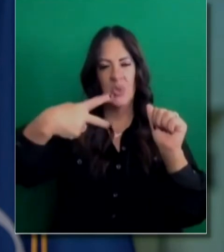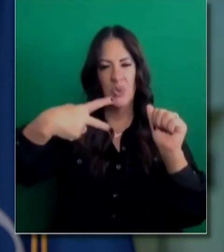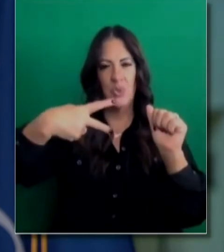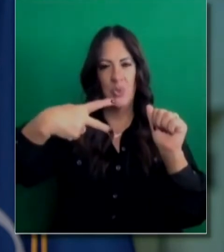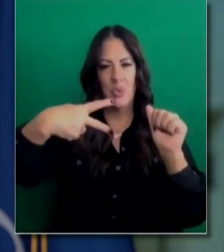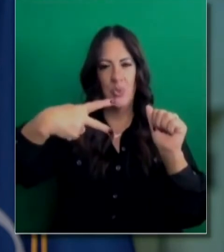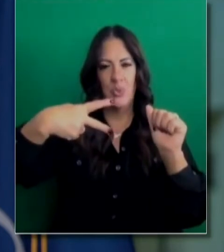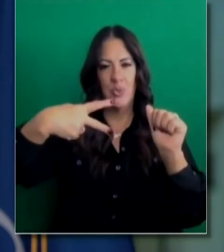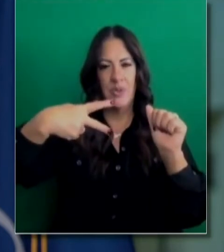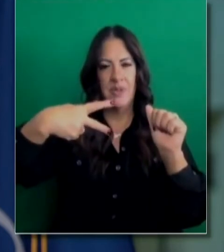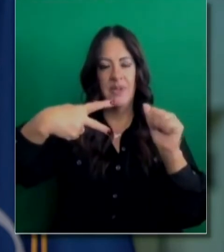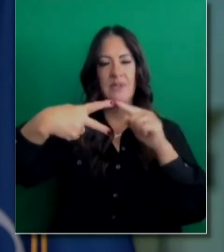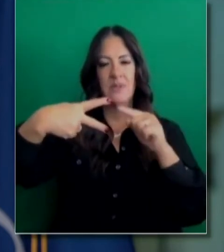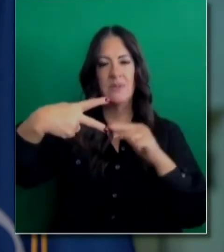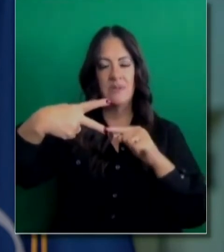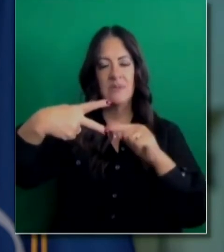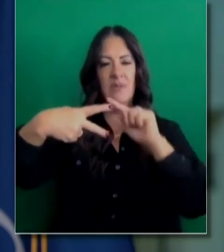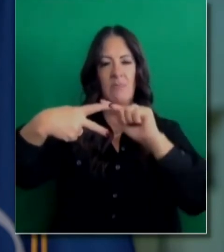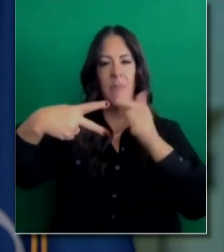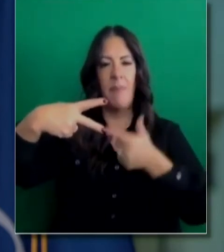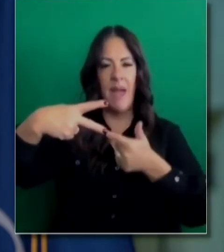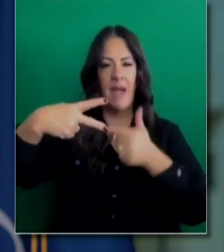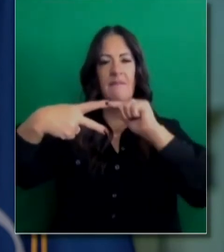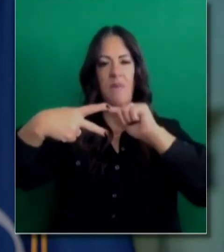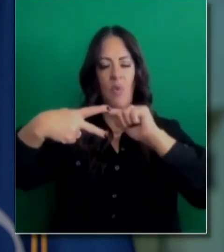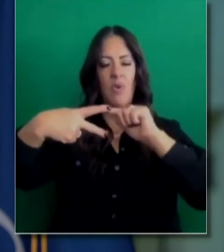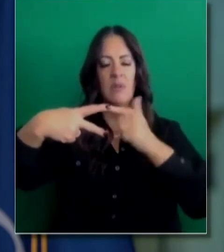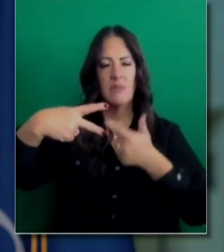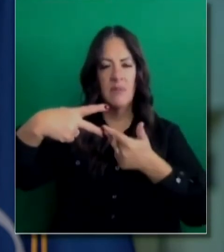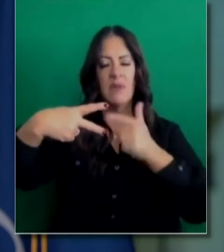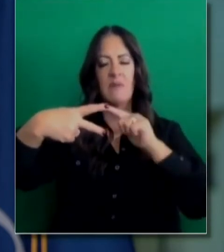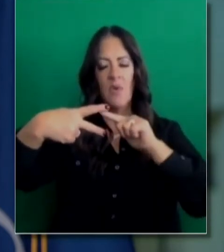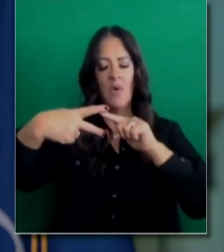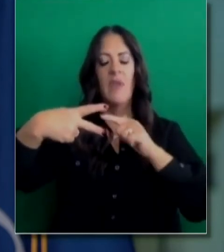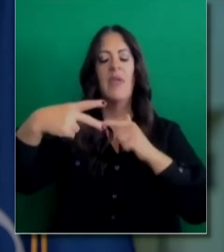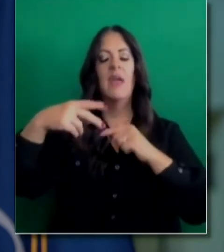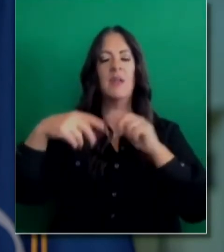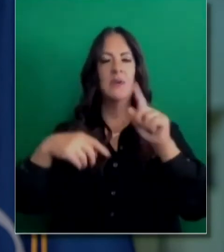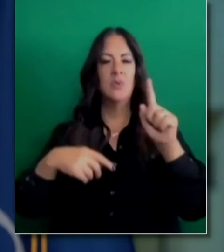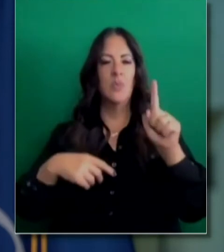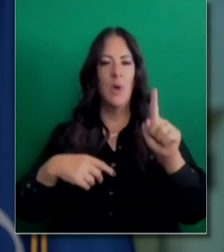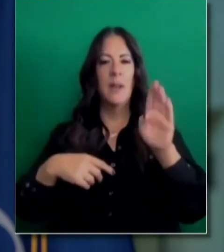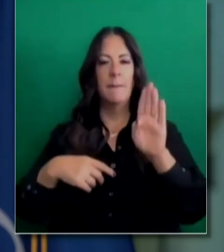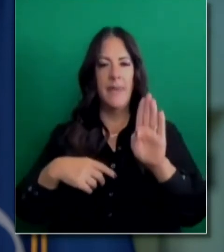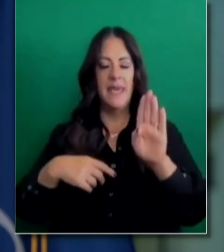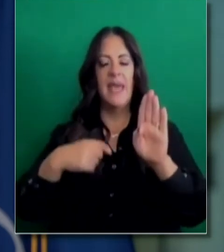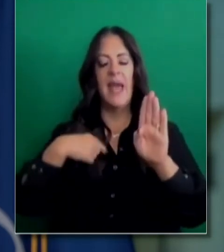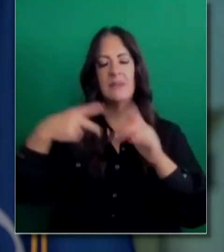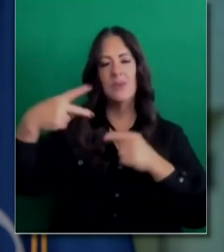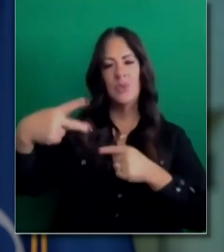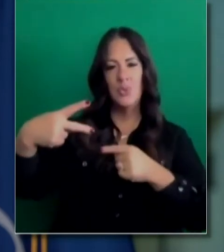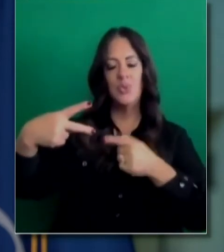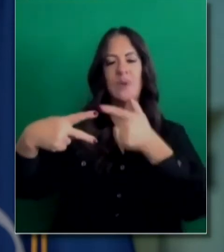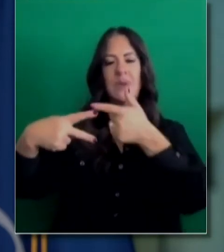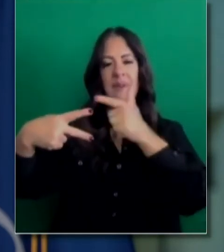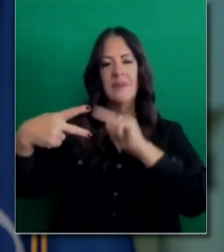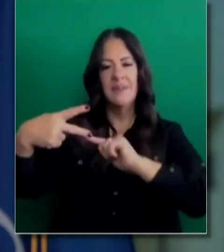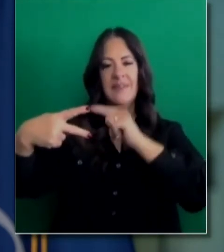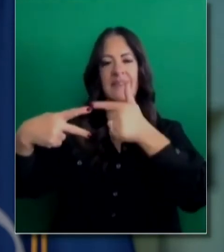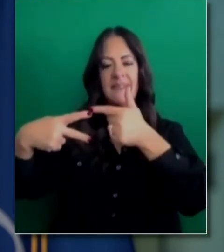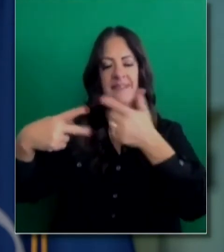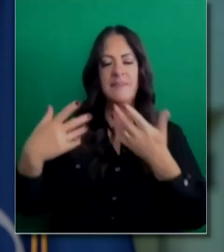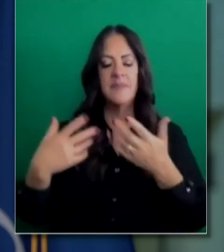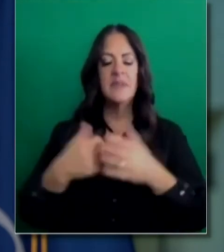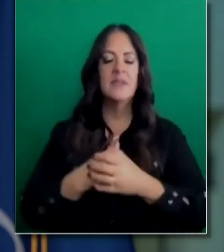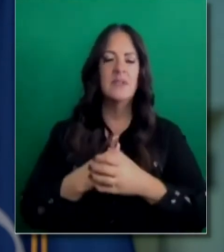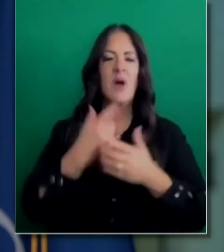centers that still allow us to maintain that thrust of focus. Dr. Galley, perhaps you can build on that first and then